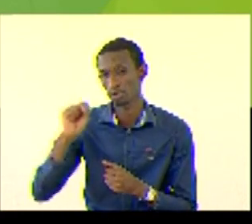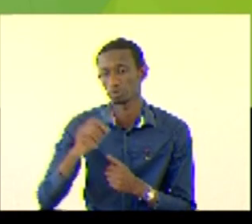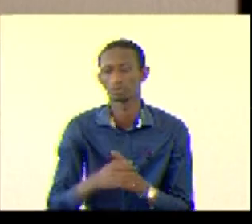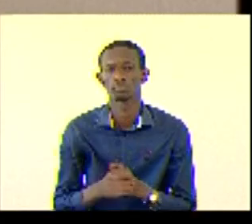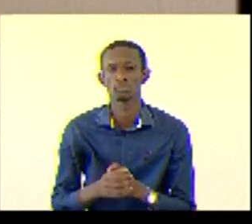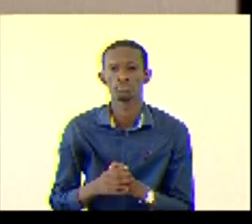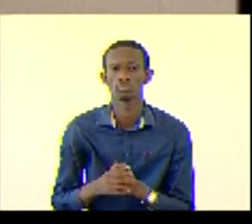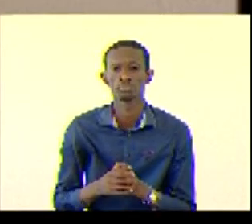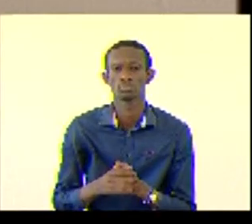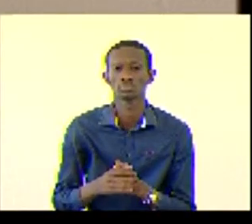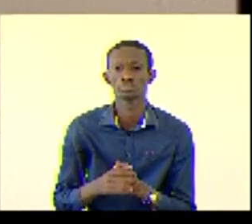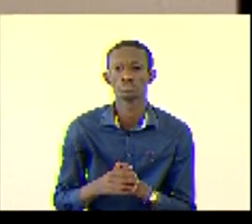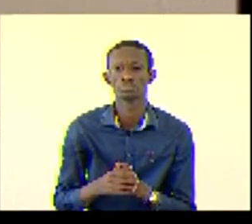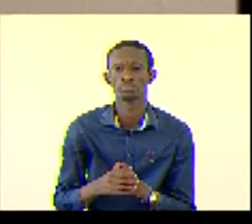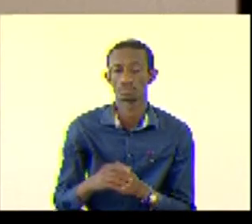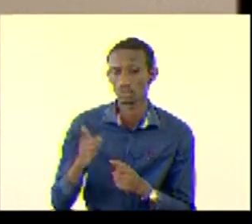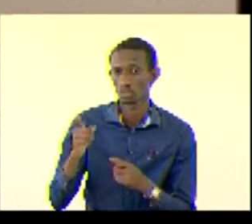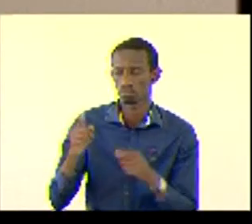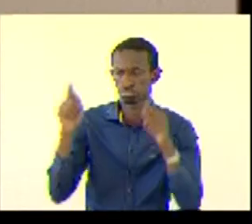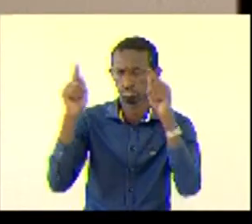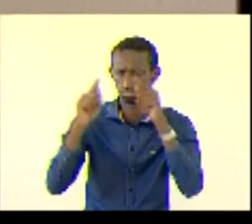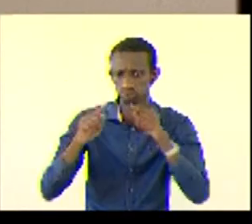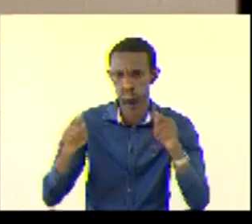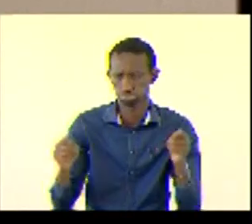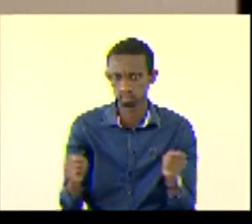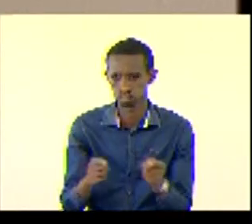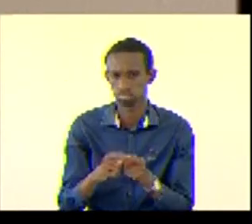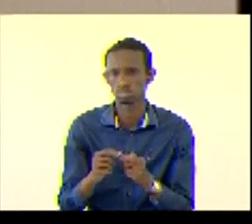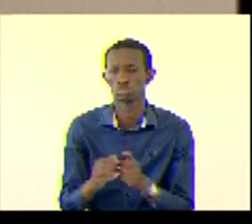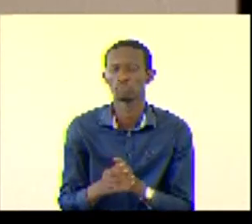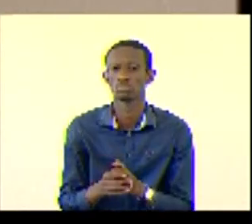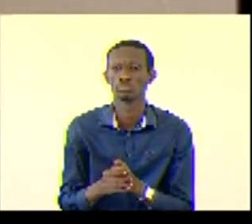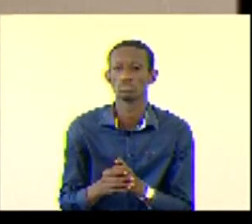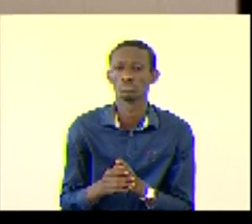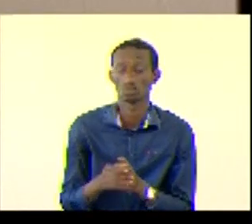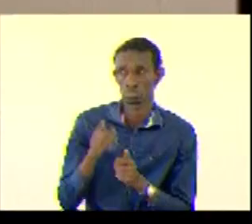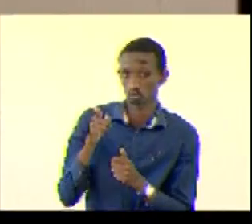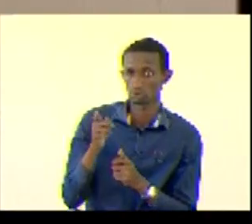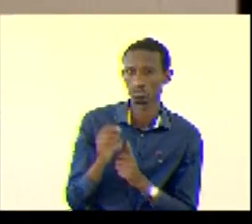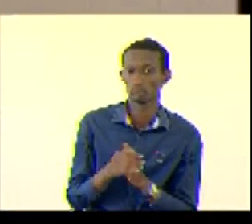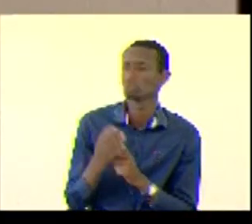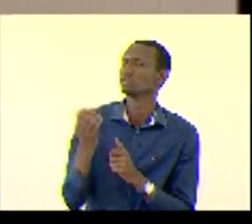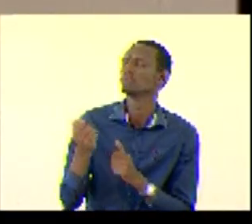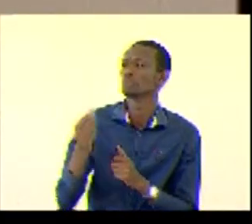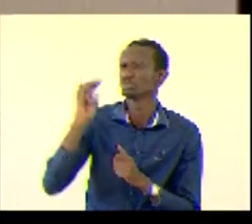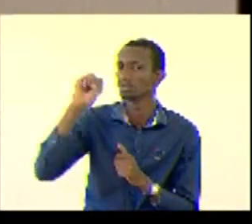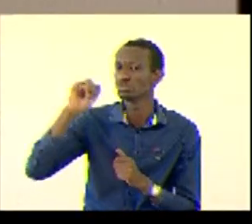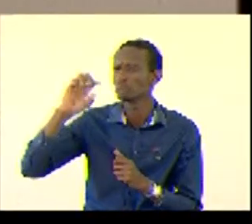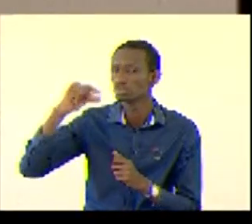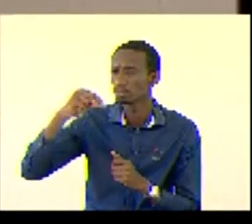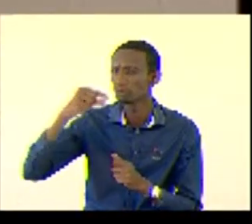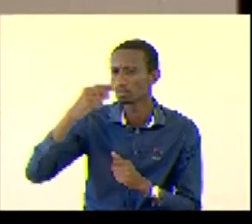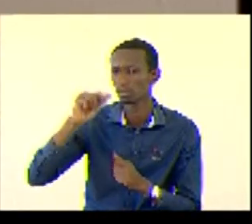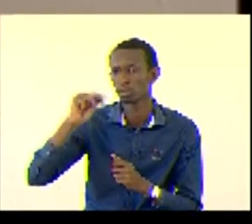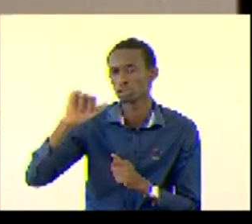This is a flask, and in the flask there, you will have manganese 4 oxide, you have copper 2